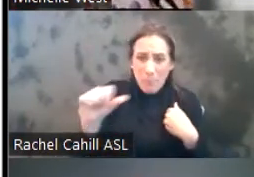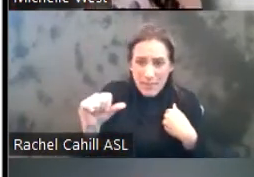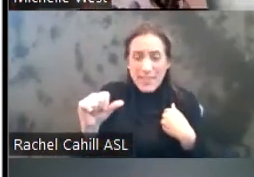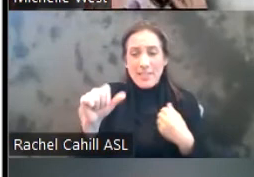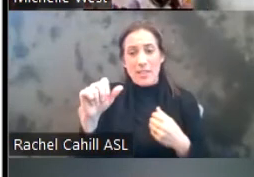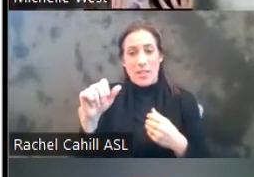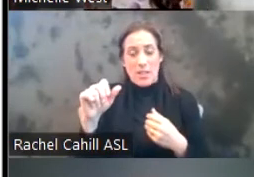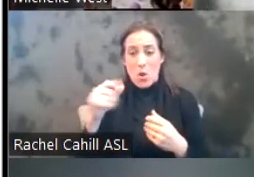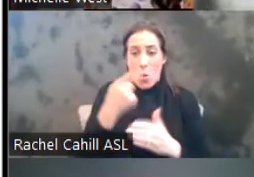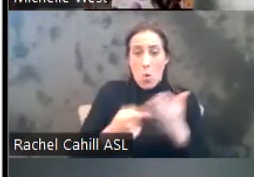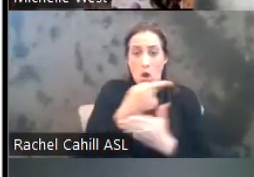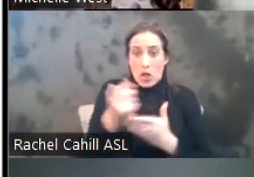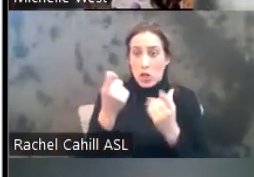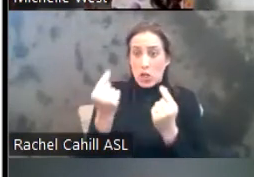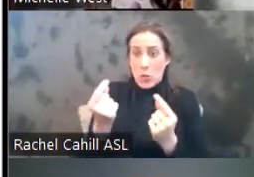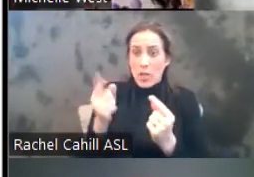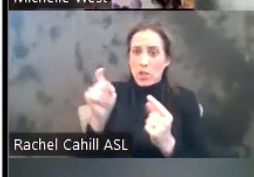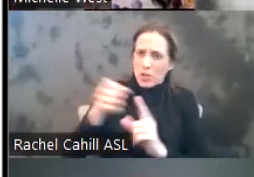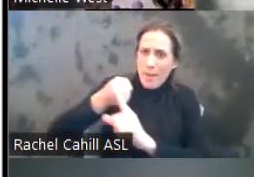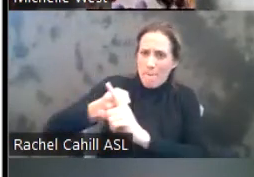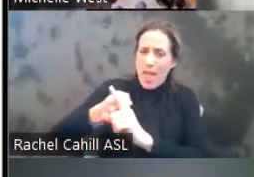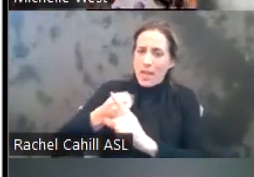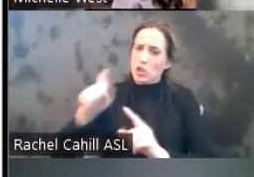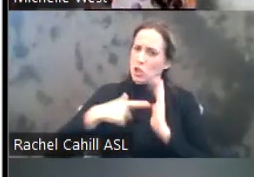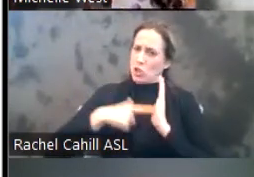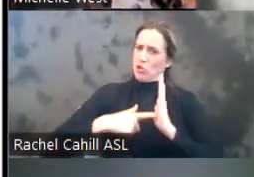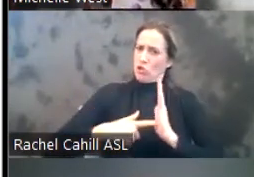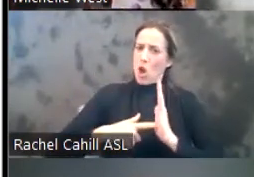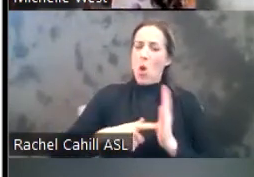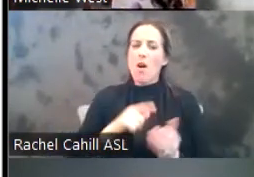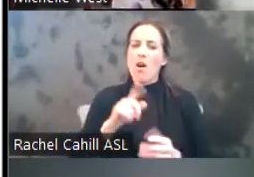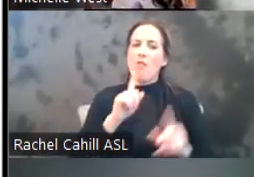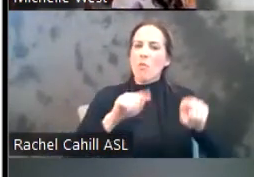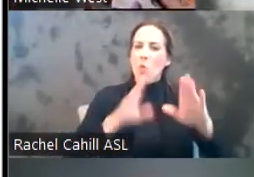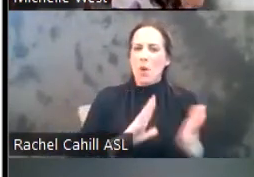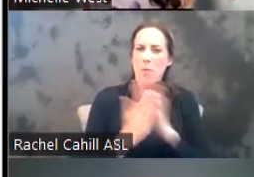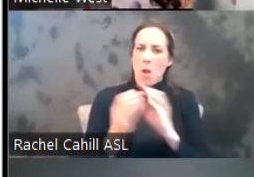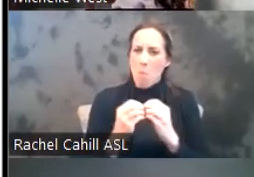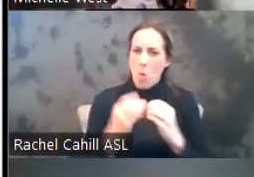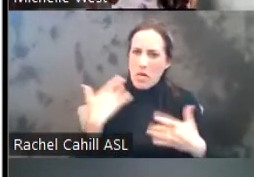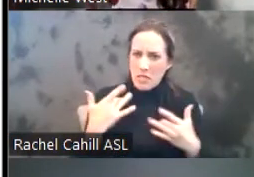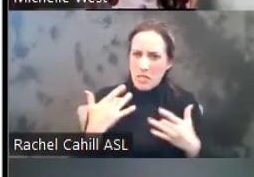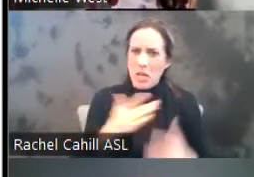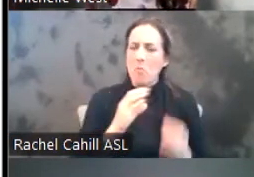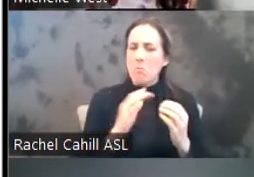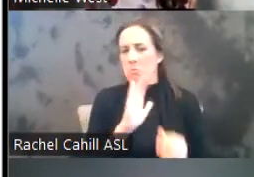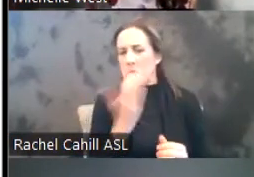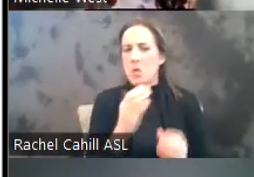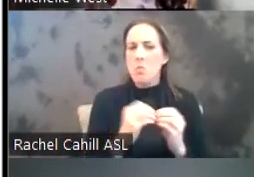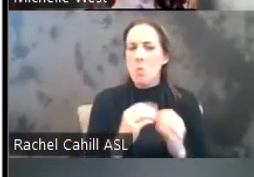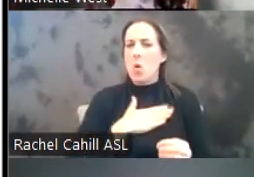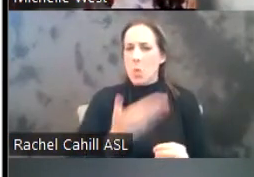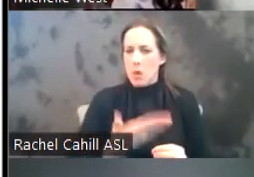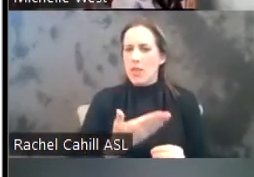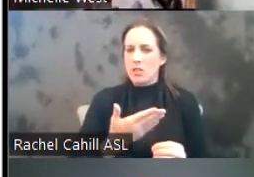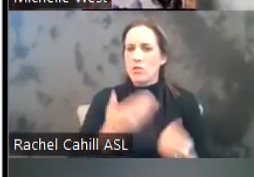impact their lives come out when you show them, because that's going to make them more excited and they're going to be more willing to cover that